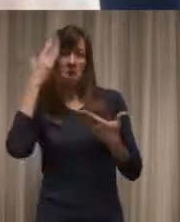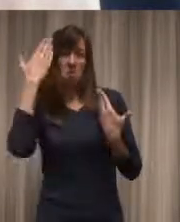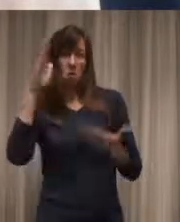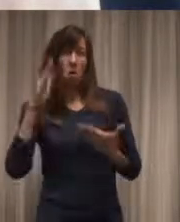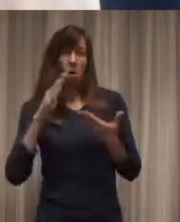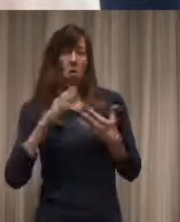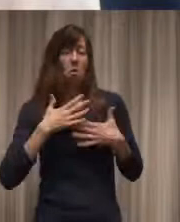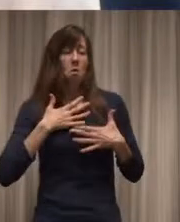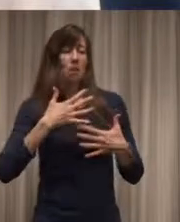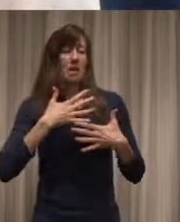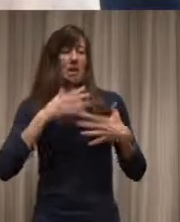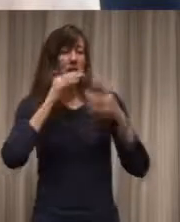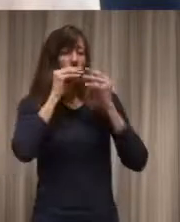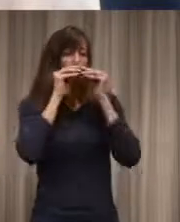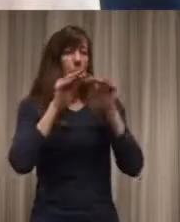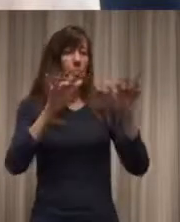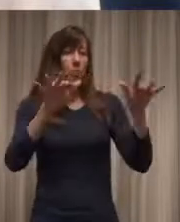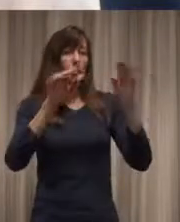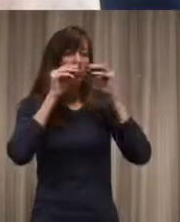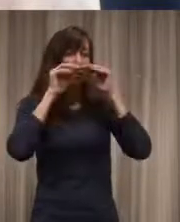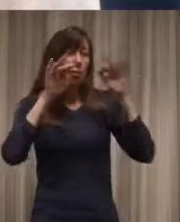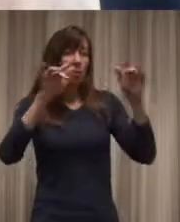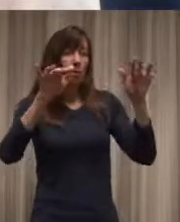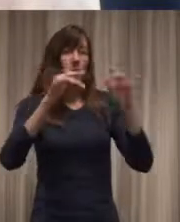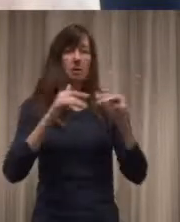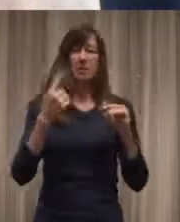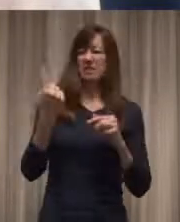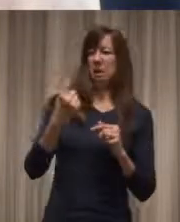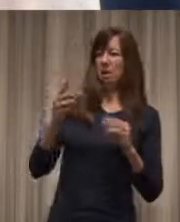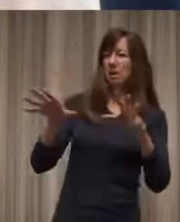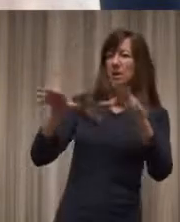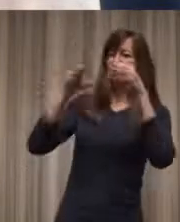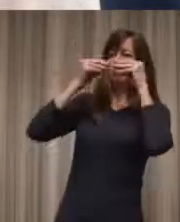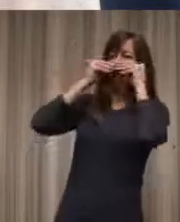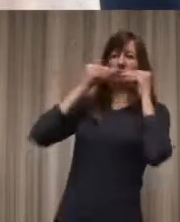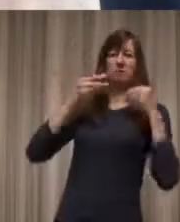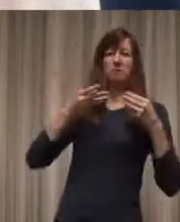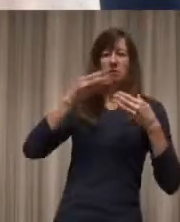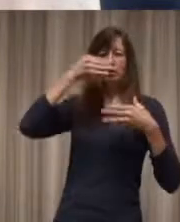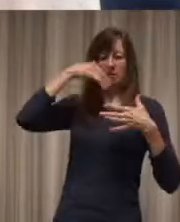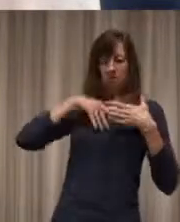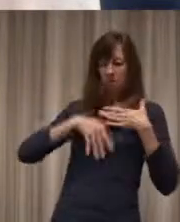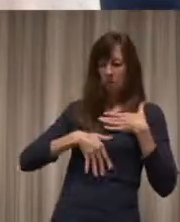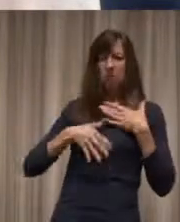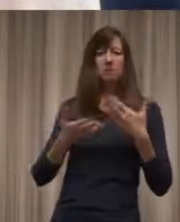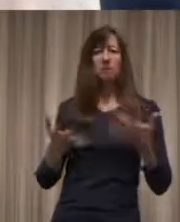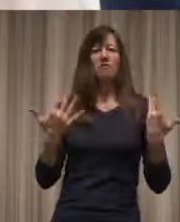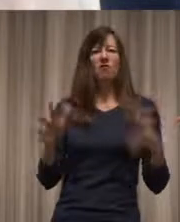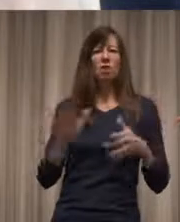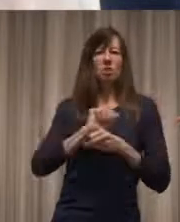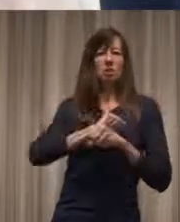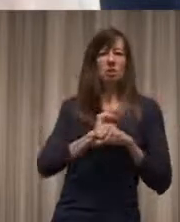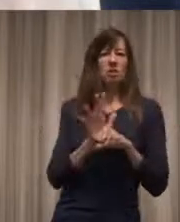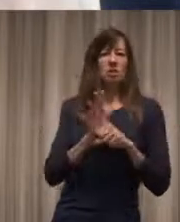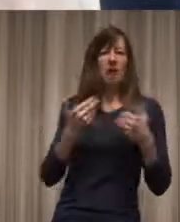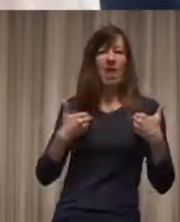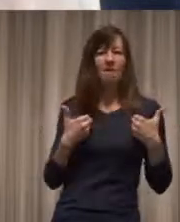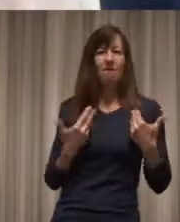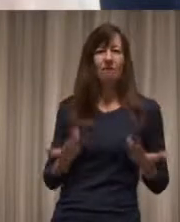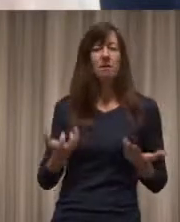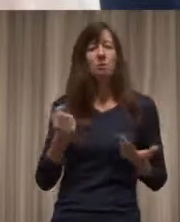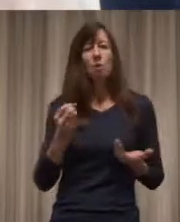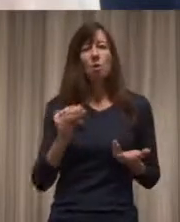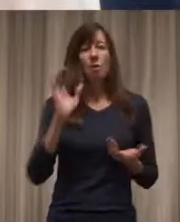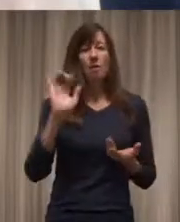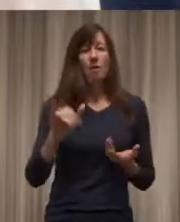that's the behavior that, although difficult, that we know that if we can change that and affect that, that will have the most impact on blunting